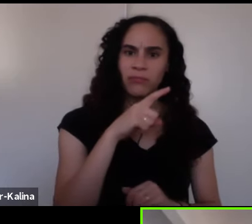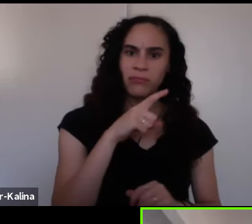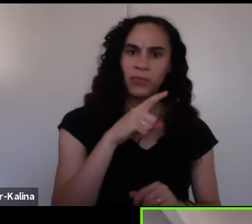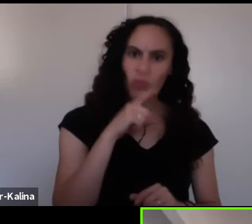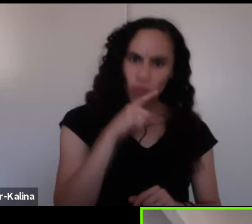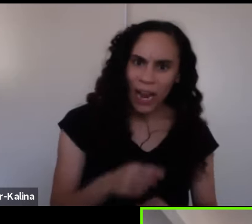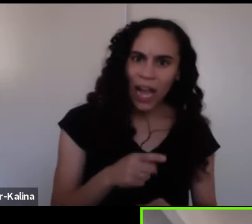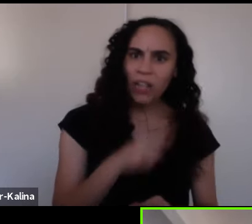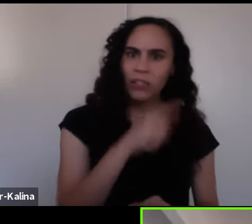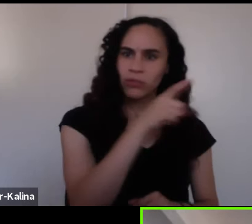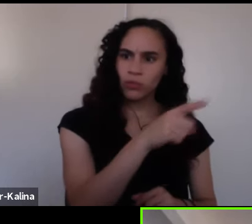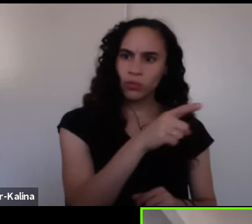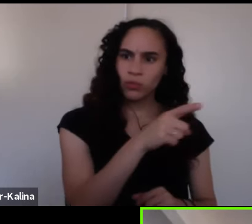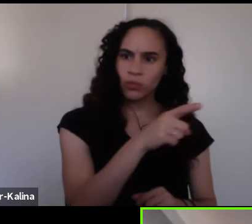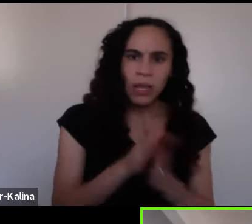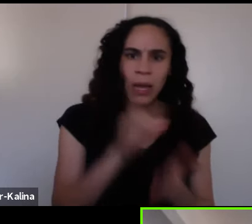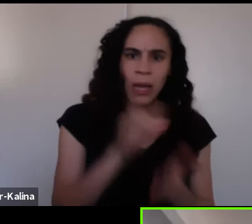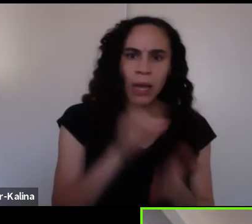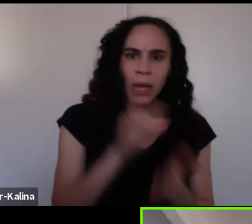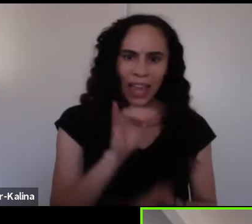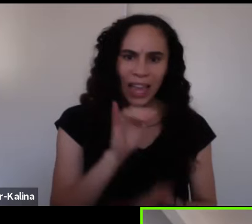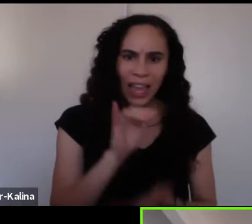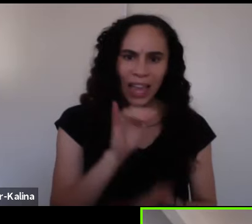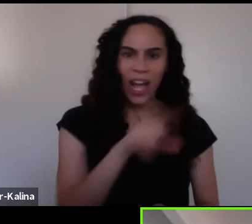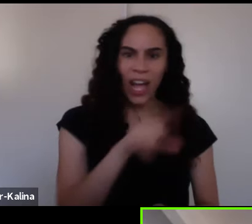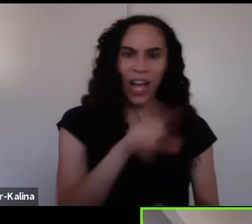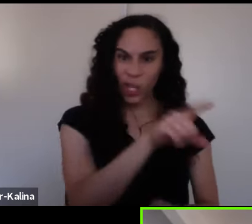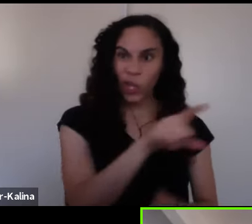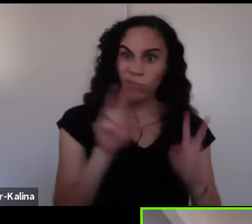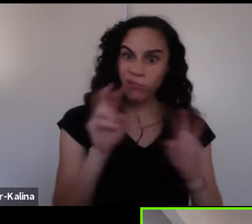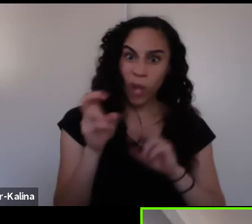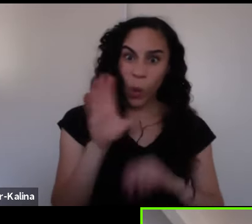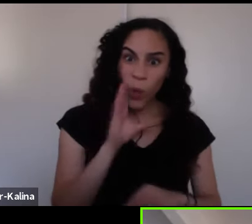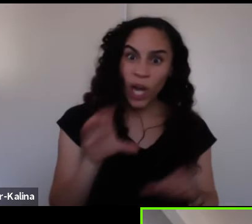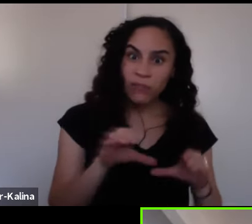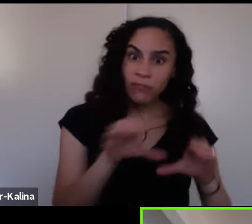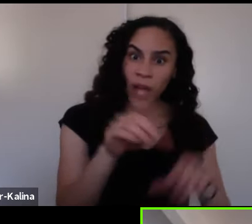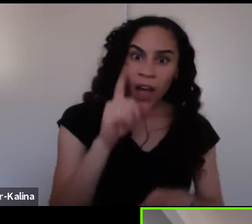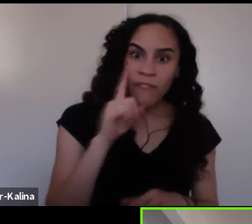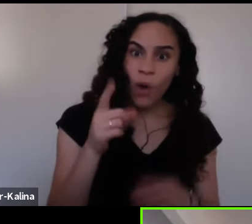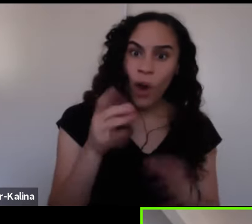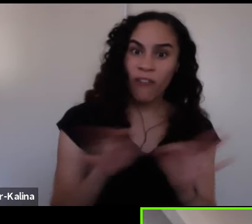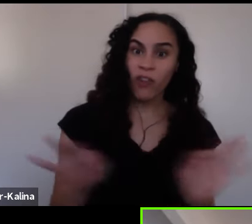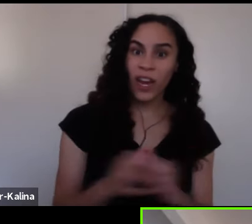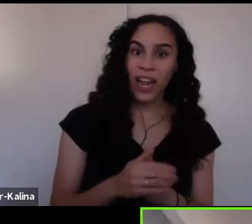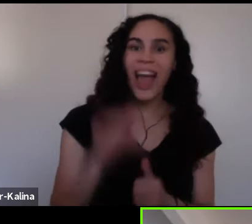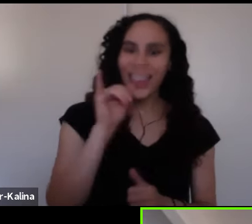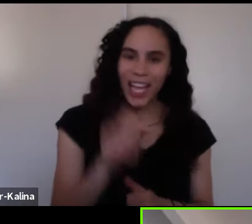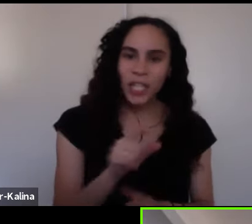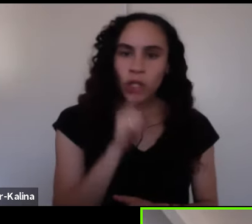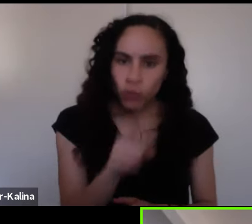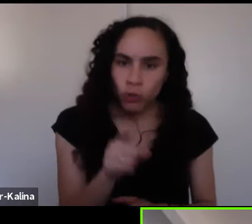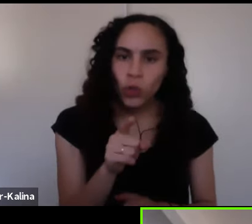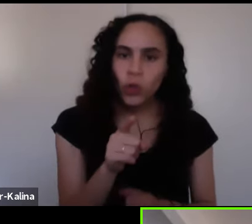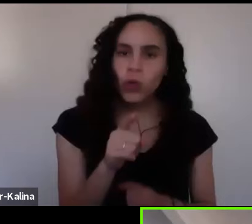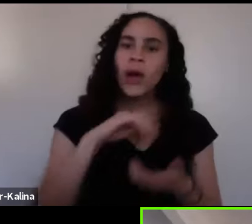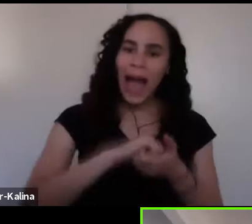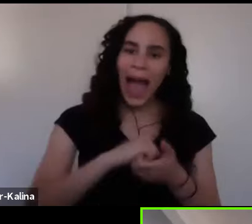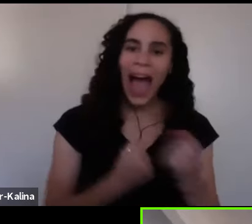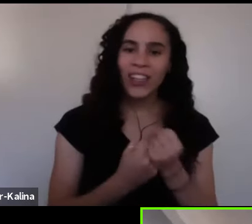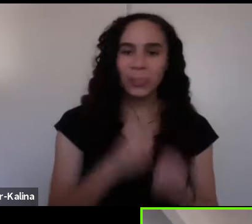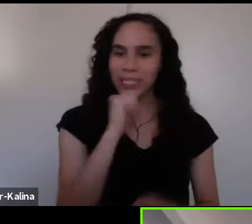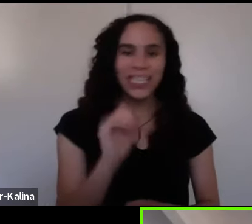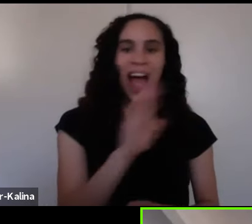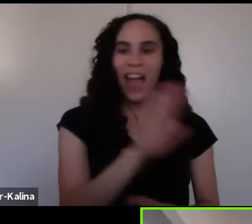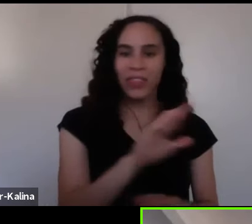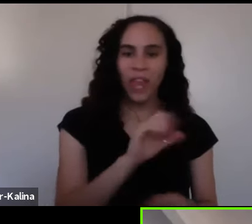you. That's what an ally is. You know, that's what a true ally is. It's not their job. It shouldn't be their job. It should be their